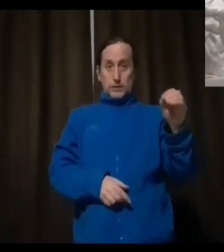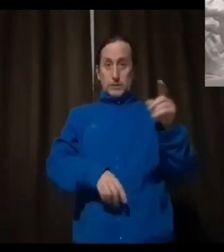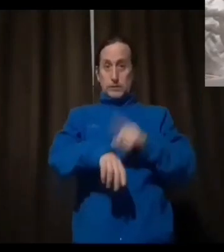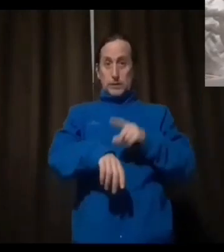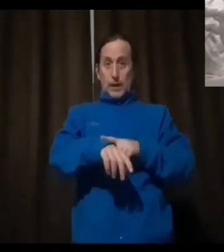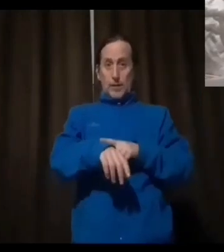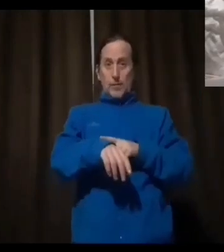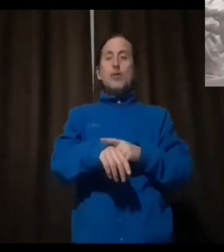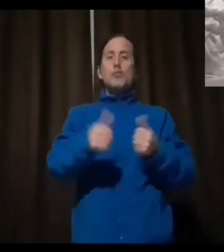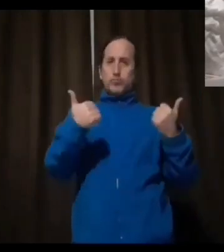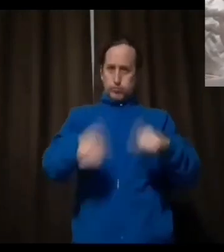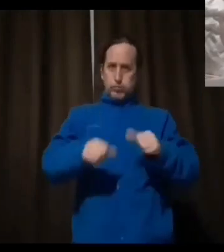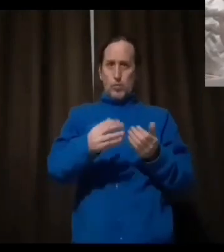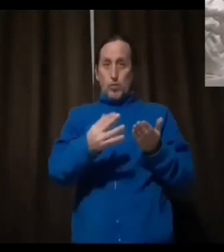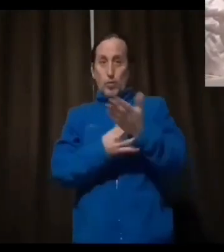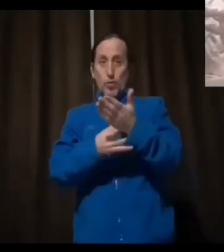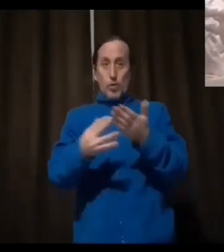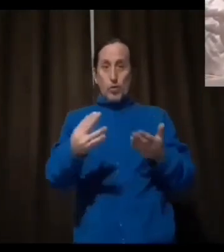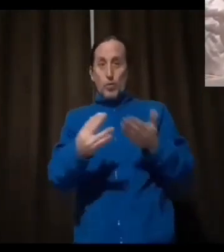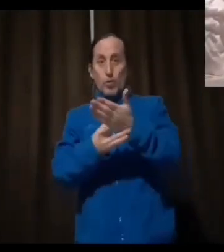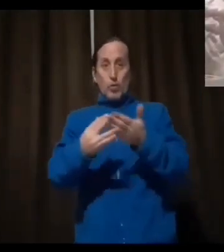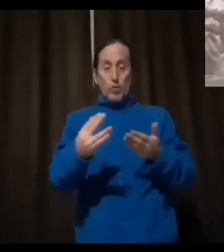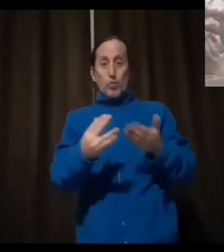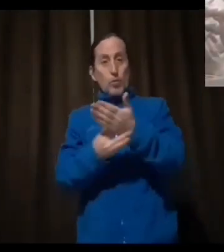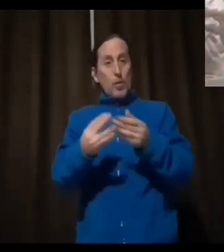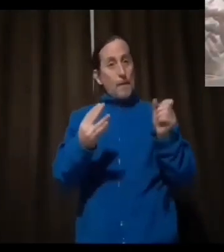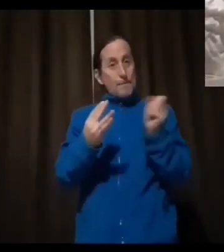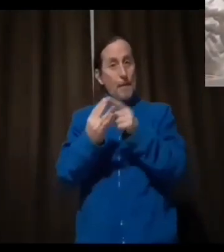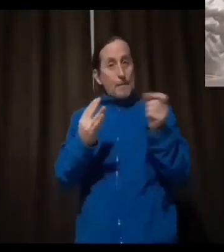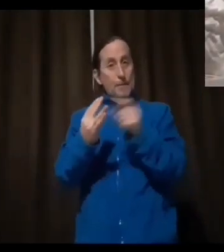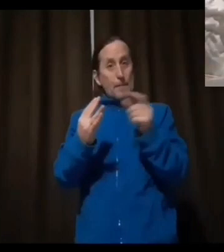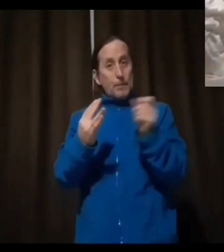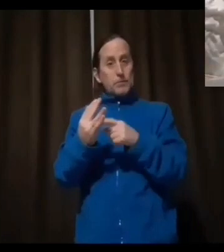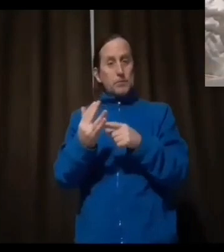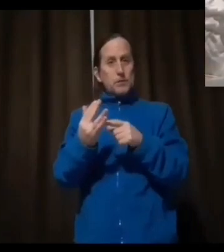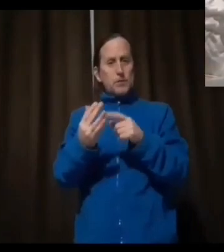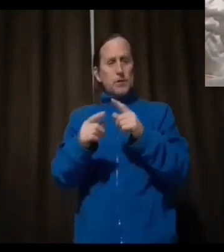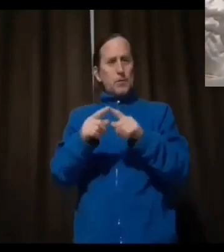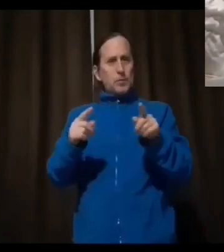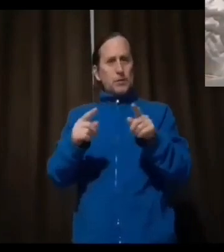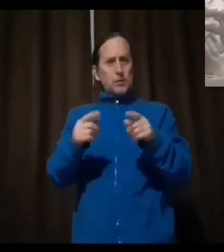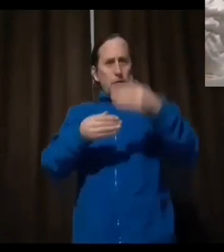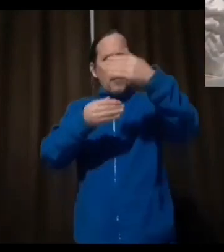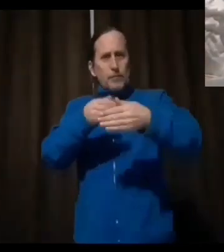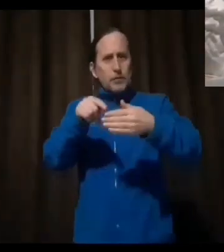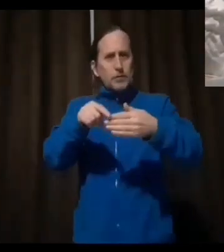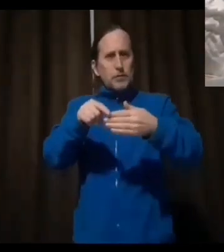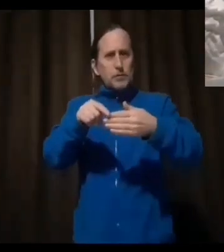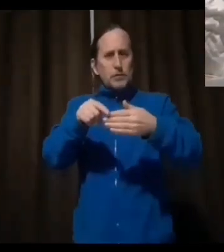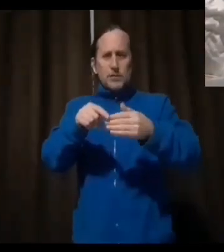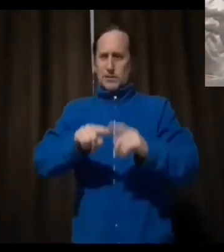which is not consistent with this. We should expect some of them should be hitting the front screen like this, but that's not what's happening.